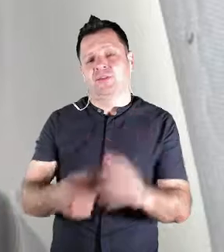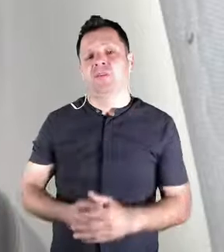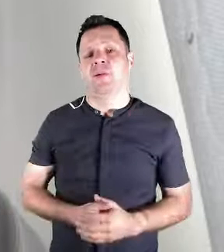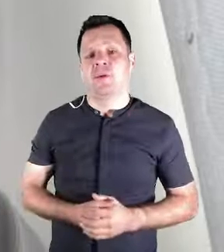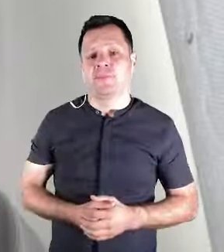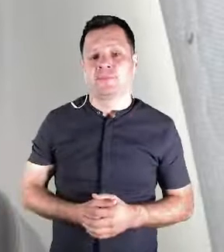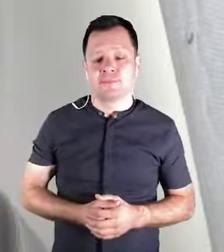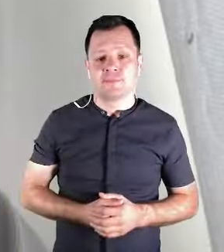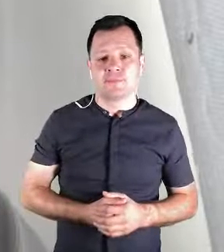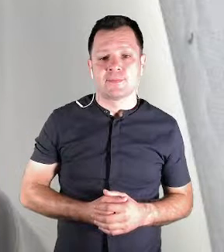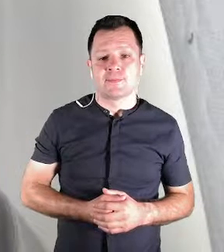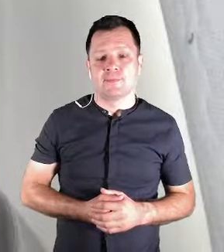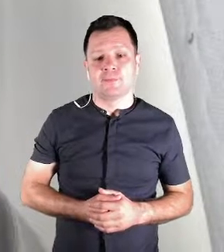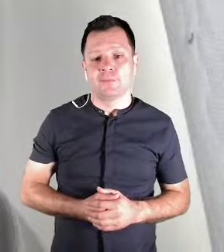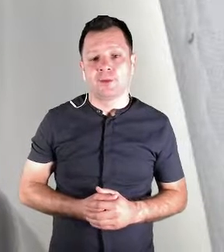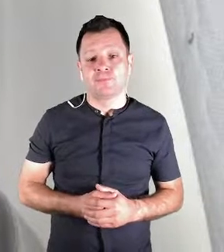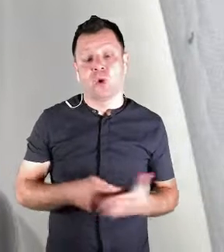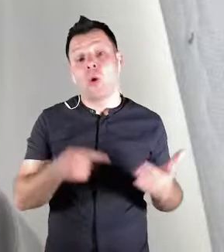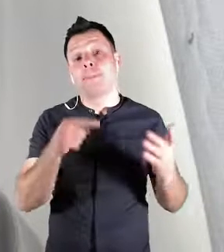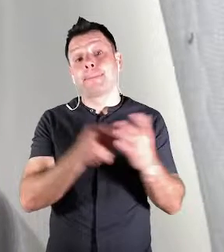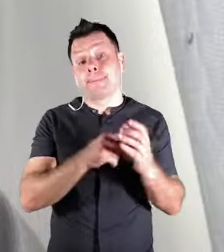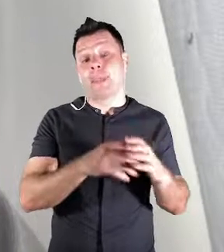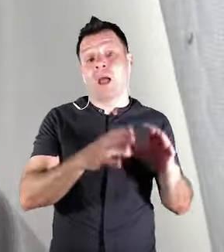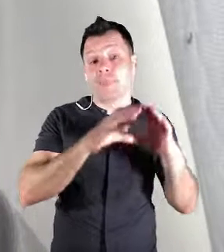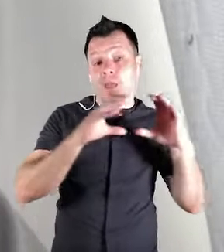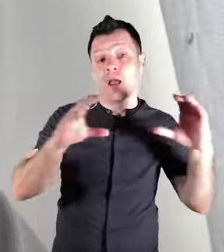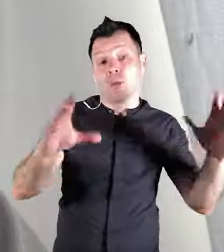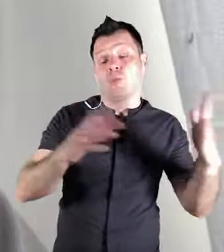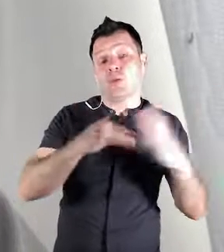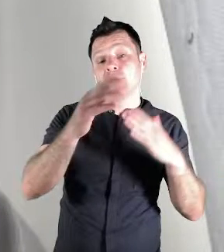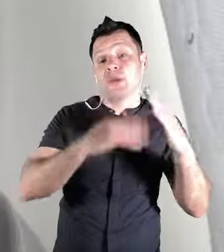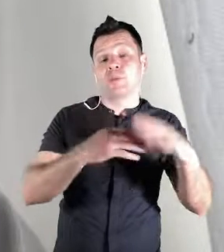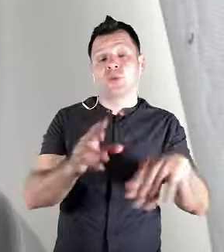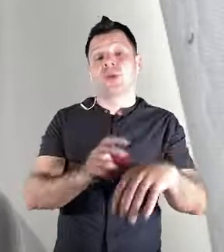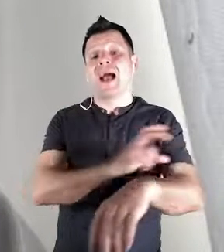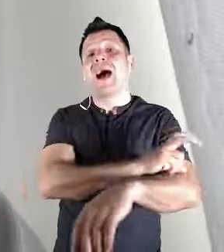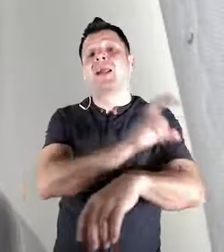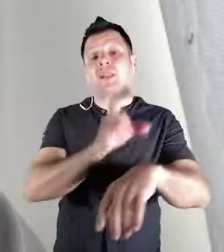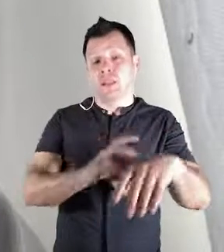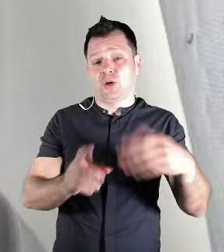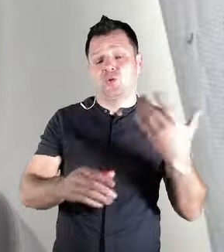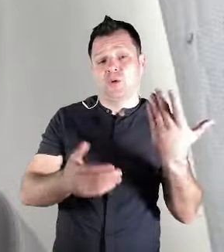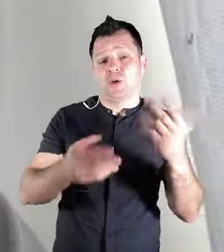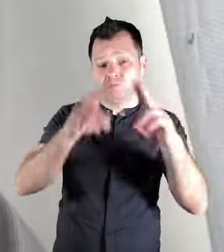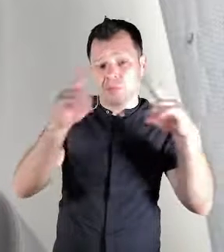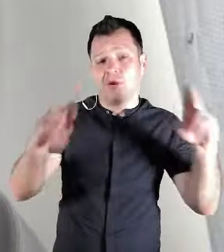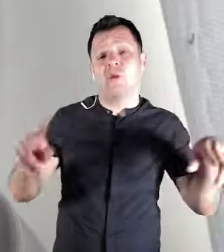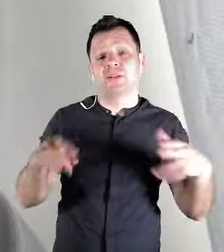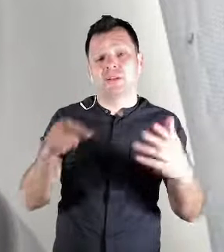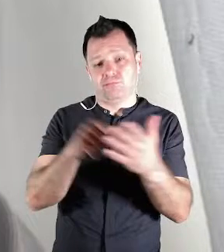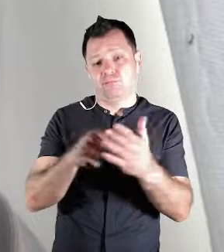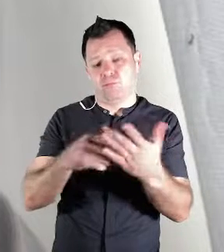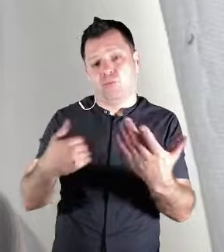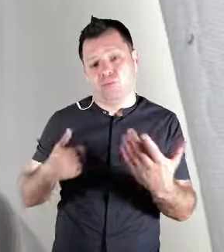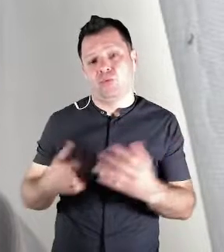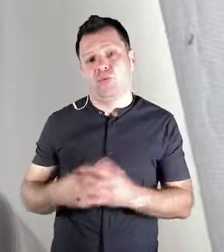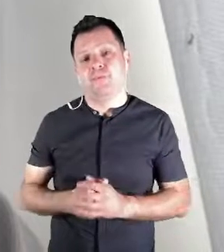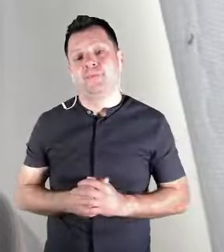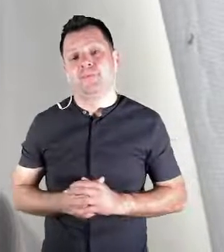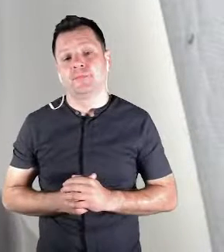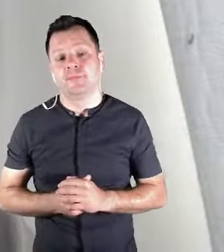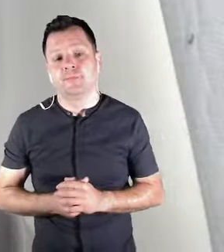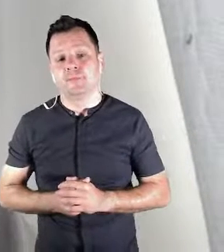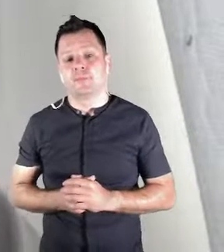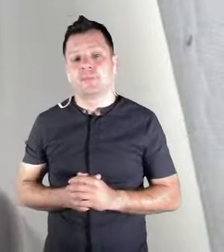I still notice today. One of Sweden's most famous architects,